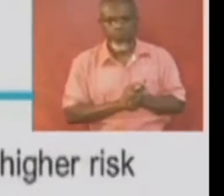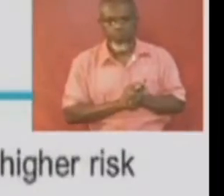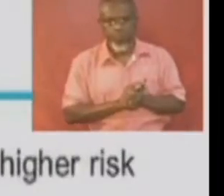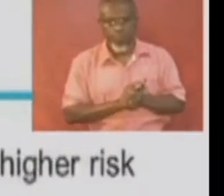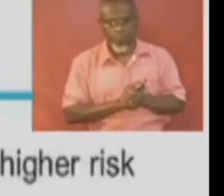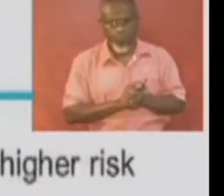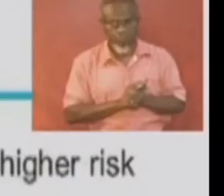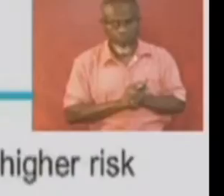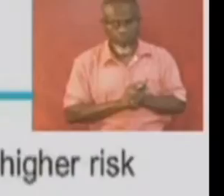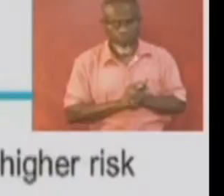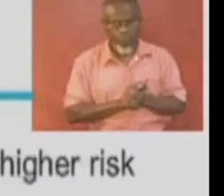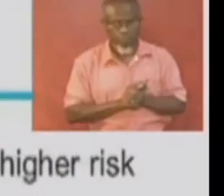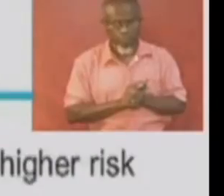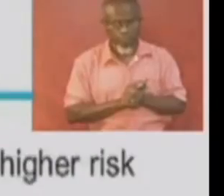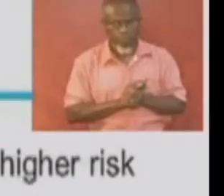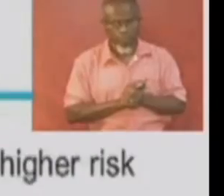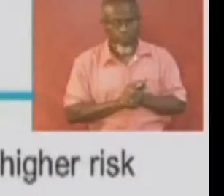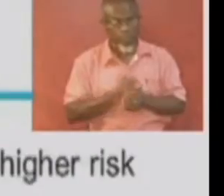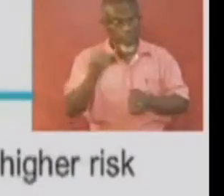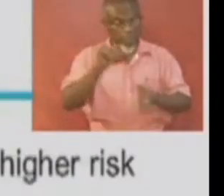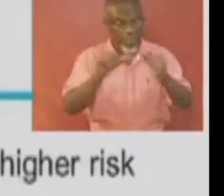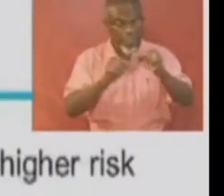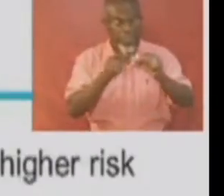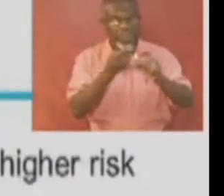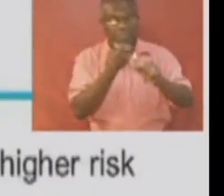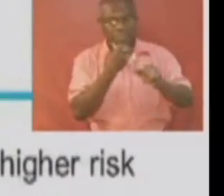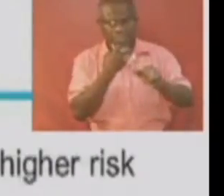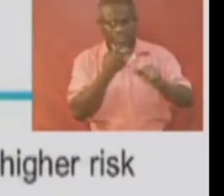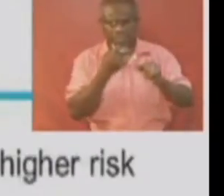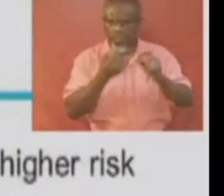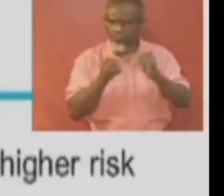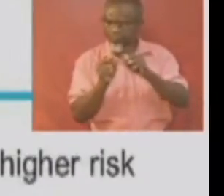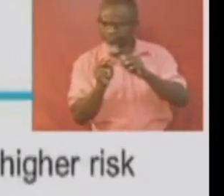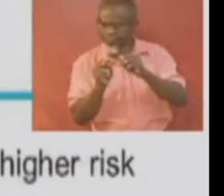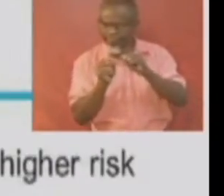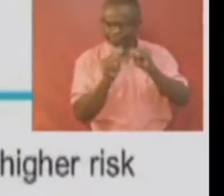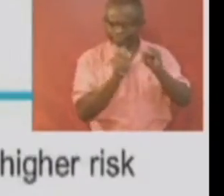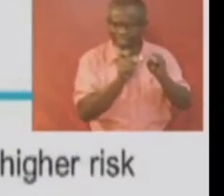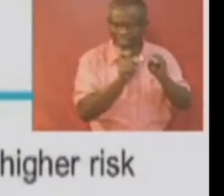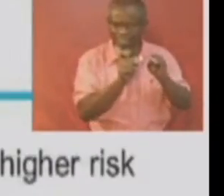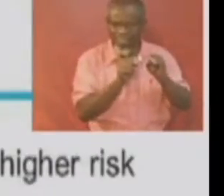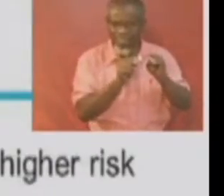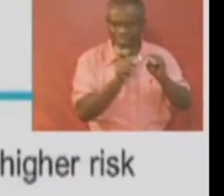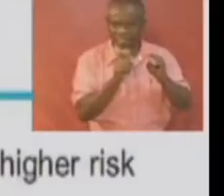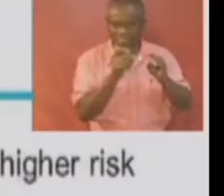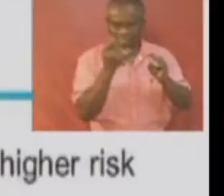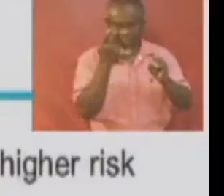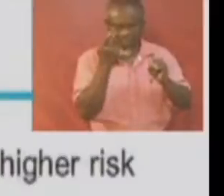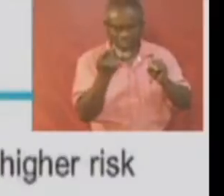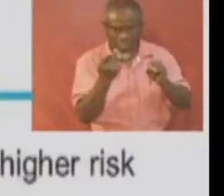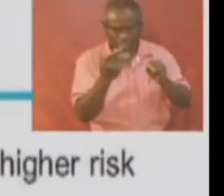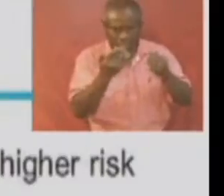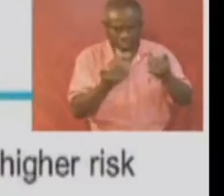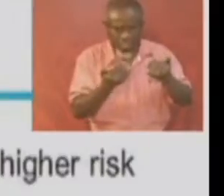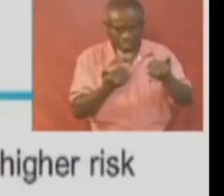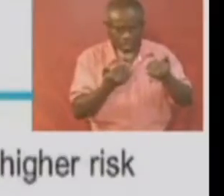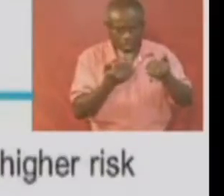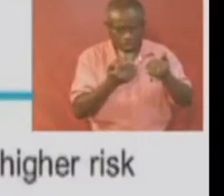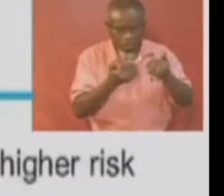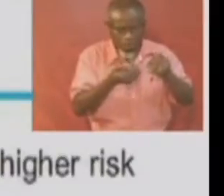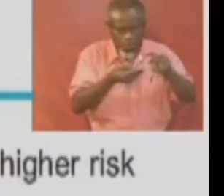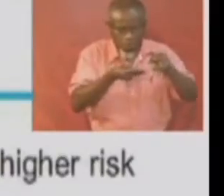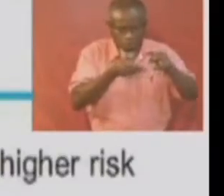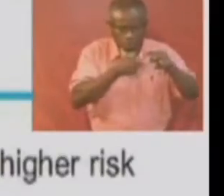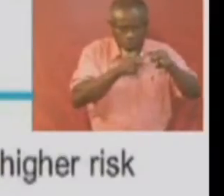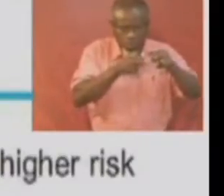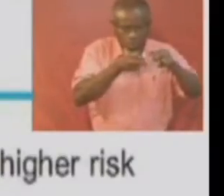The scientific consensus has now shifted to state that there's a growing body of evidence that the overall risk of